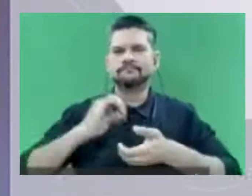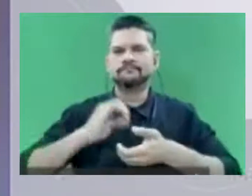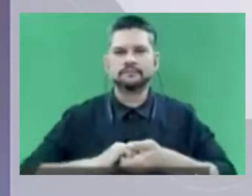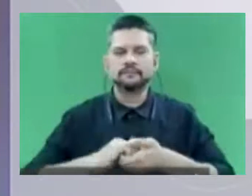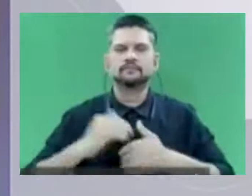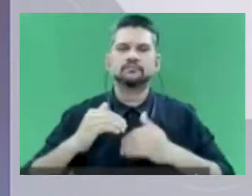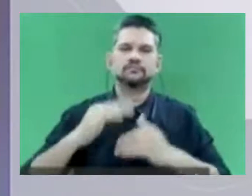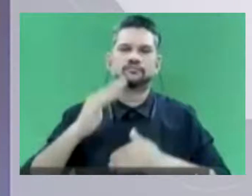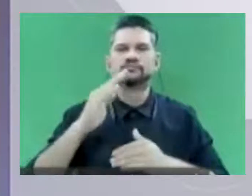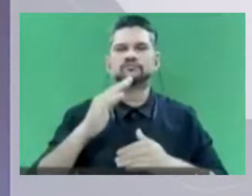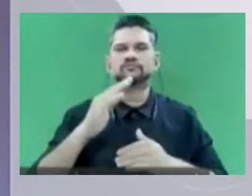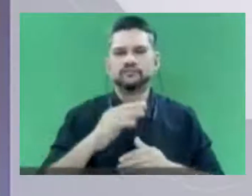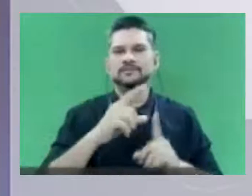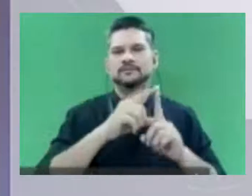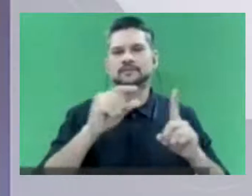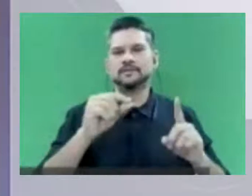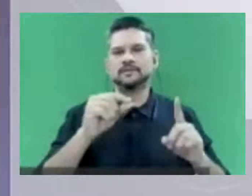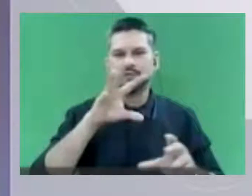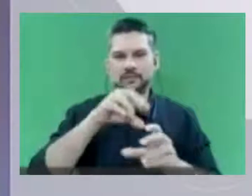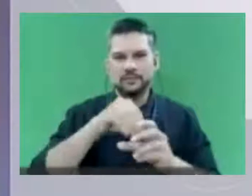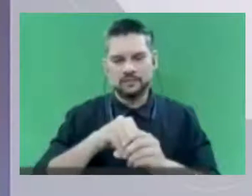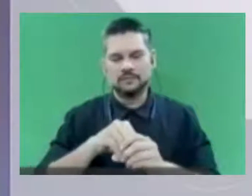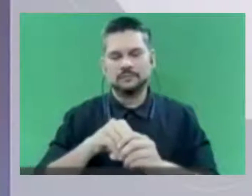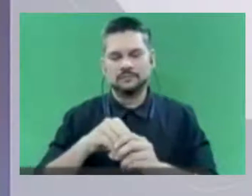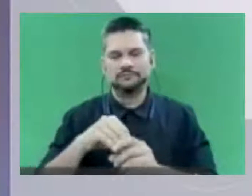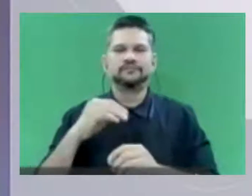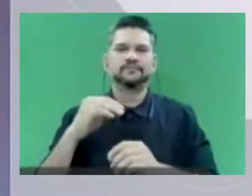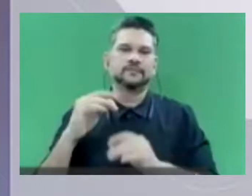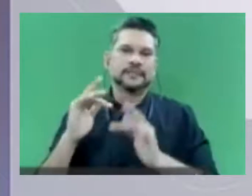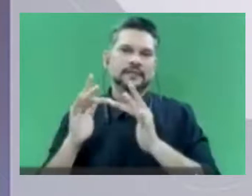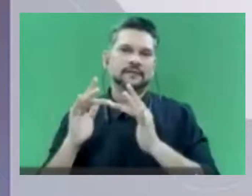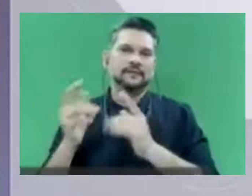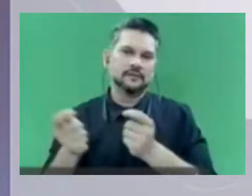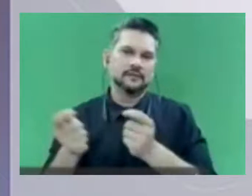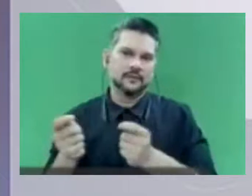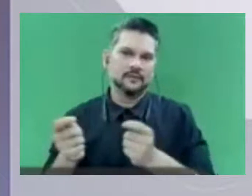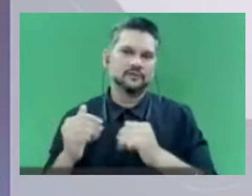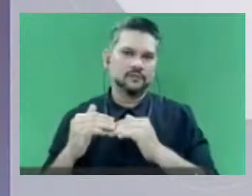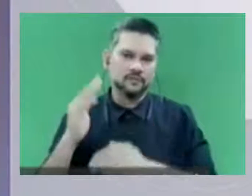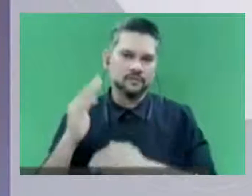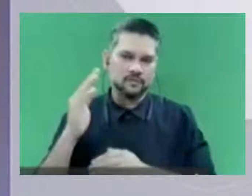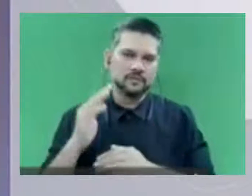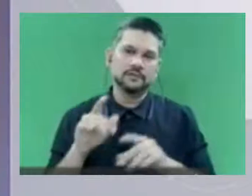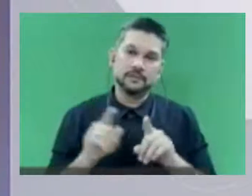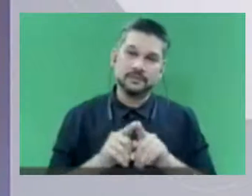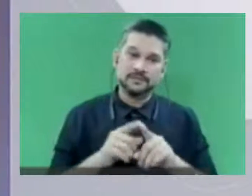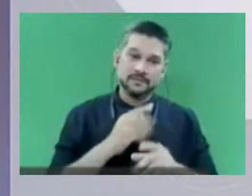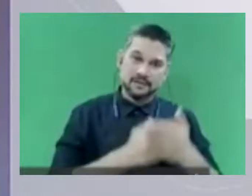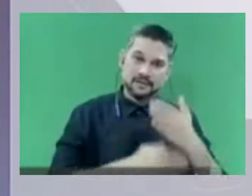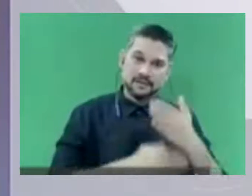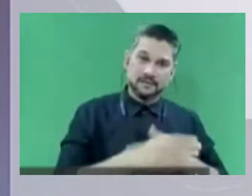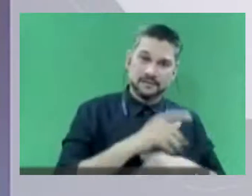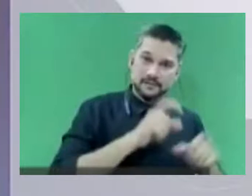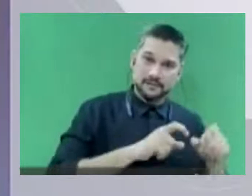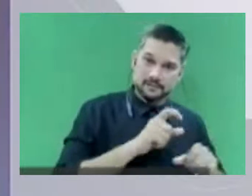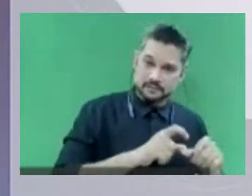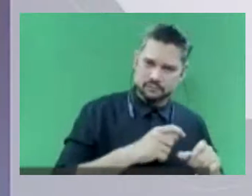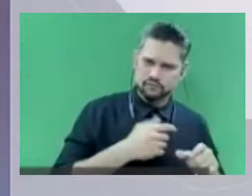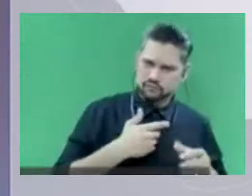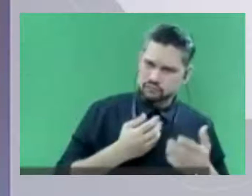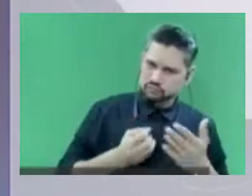why we as people with disabilities talk about accessibility and digital inclusion. You as people